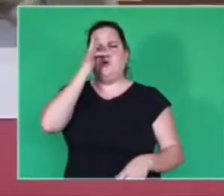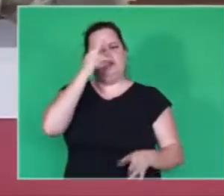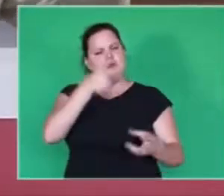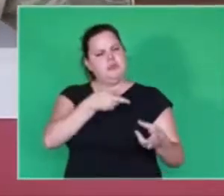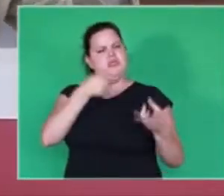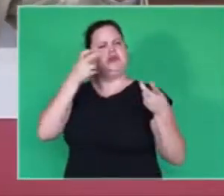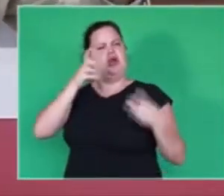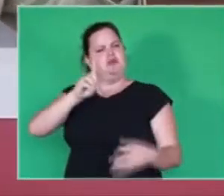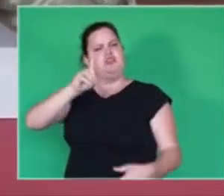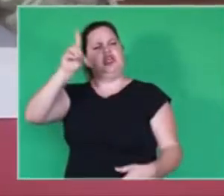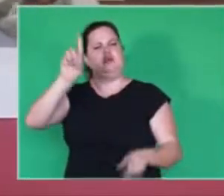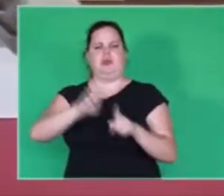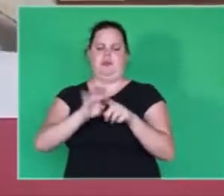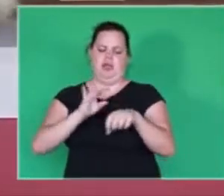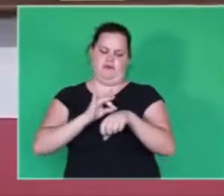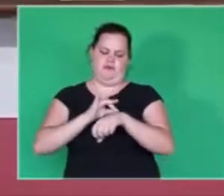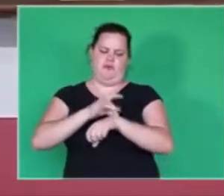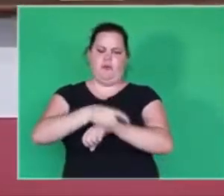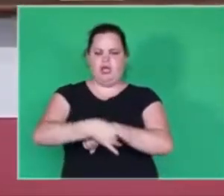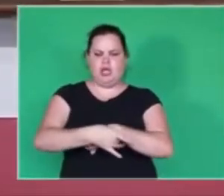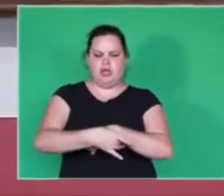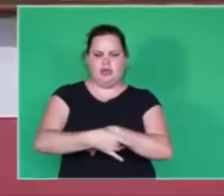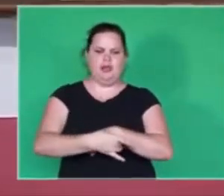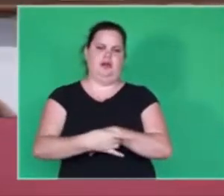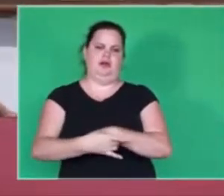bee. He's in the ant.